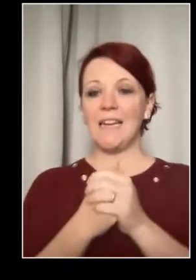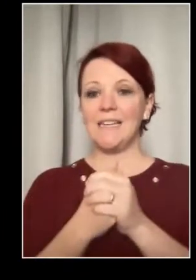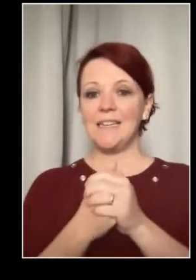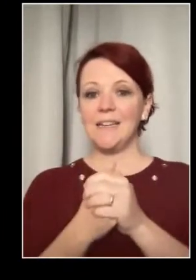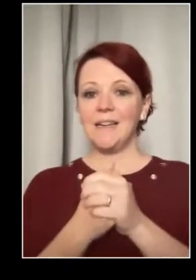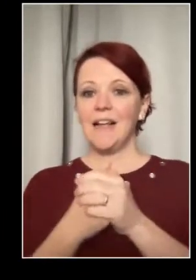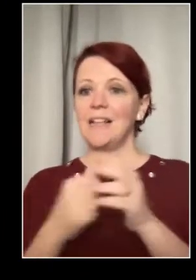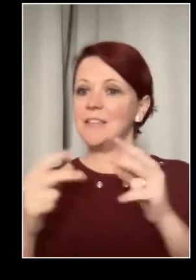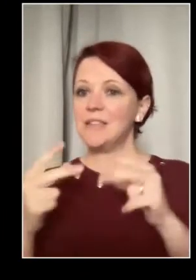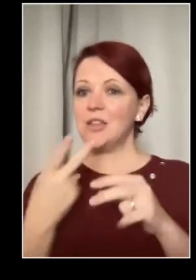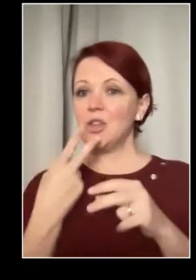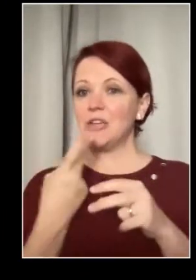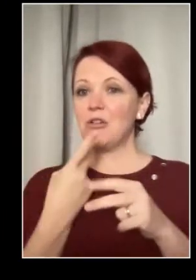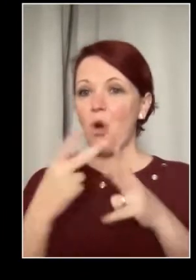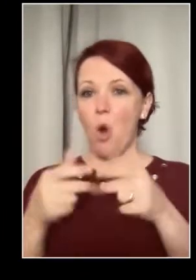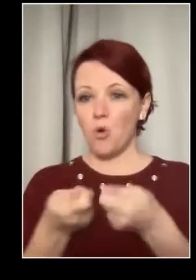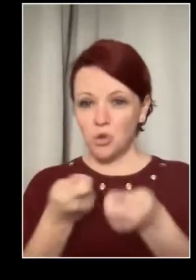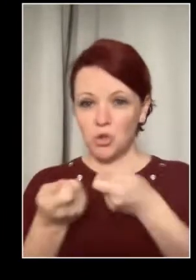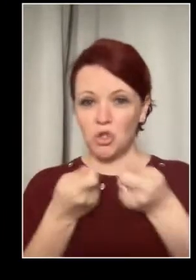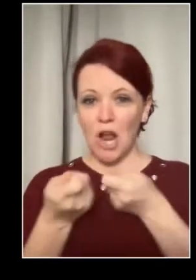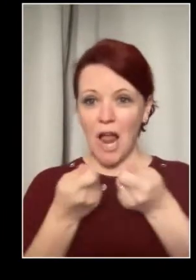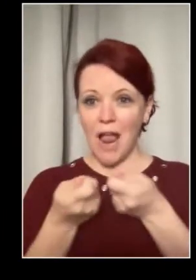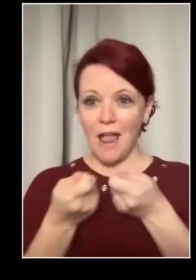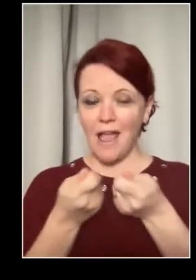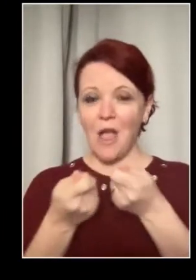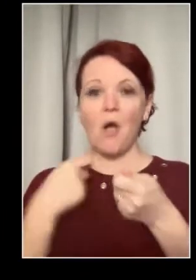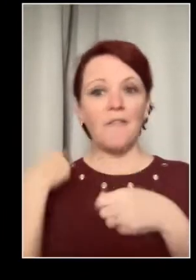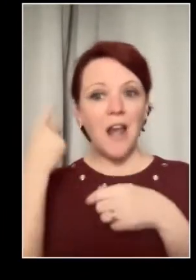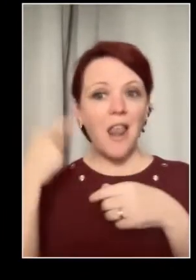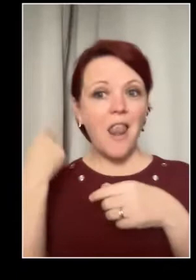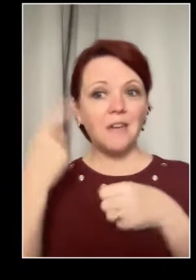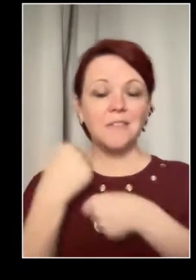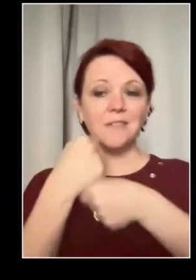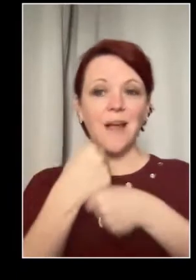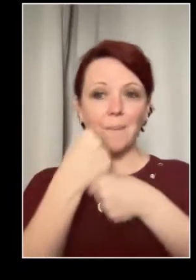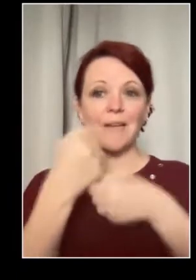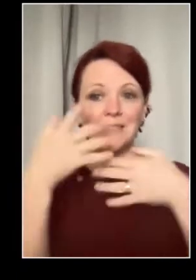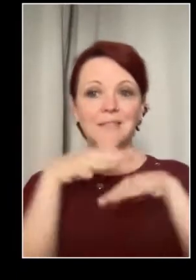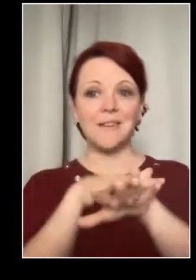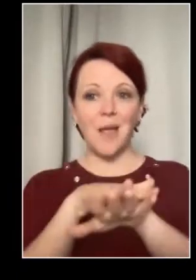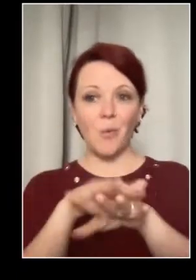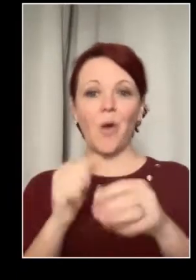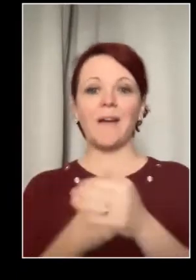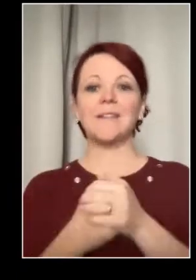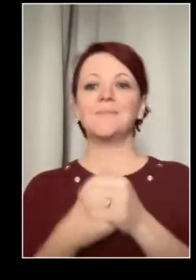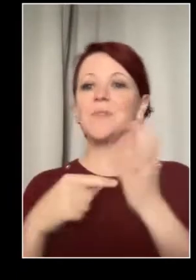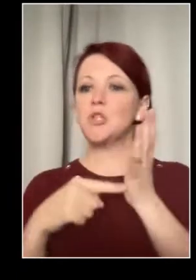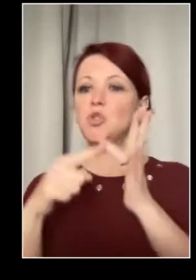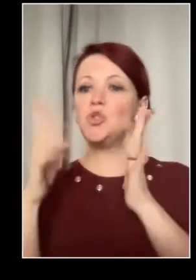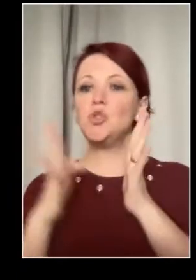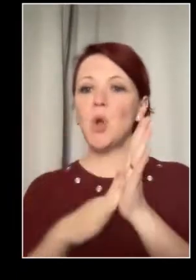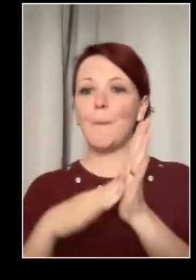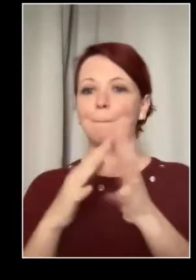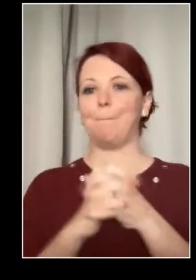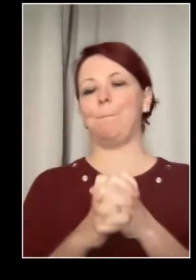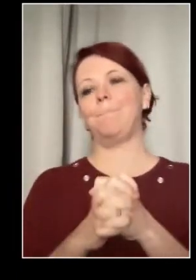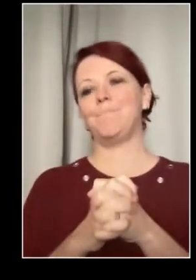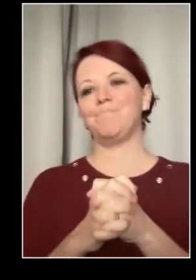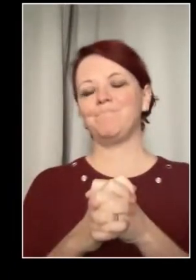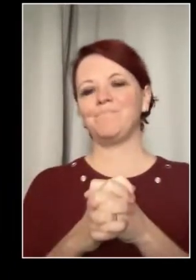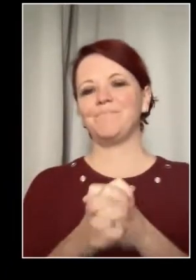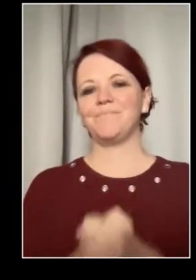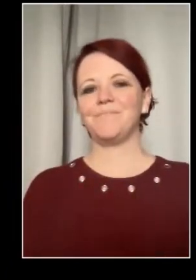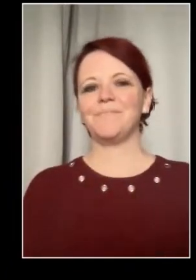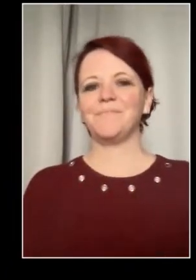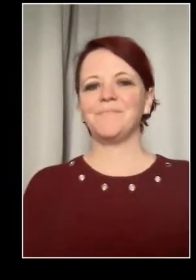Young Ambassador Network, Tom Cully. Hi, Tom. Hi, Rob. Thank you so much for that introduction. I don't know who's Ant and who's